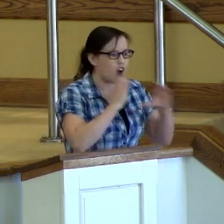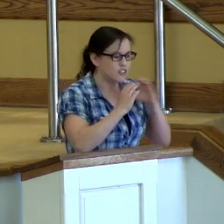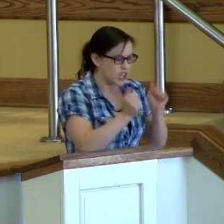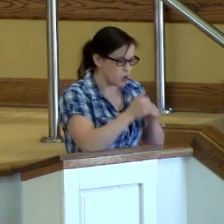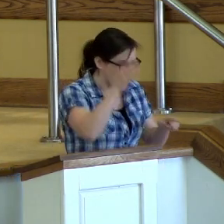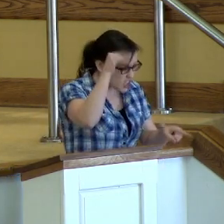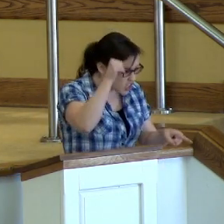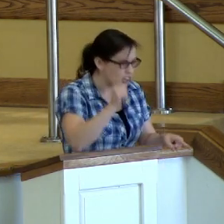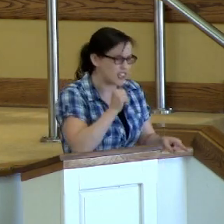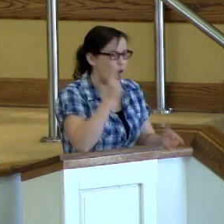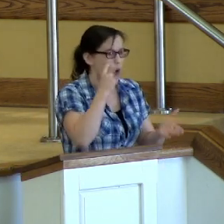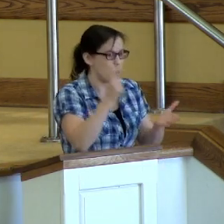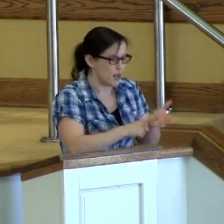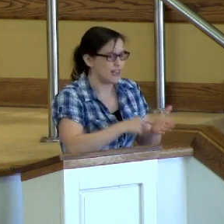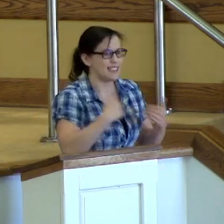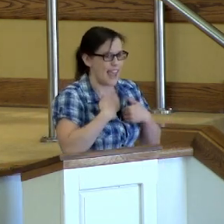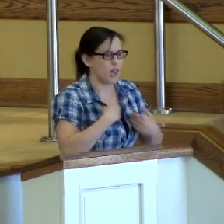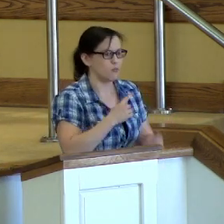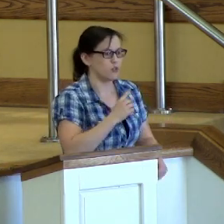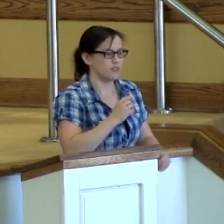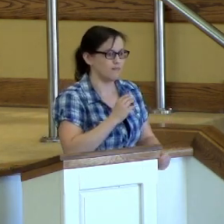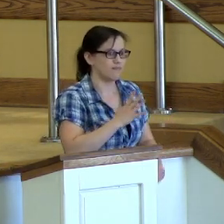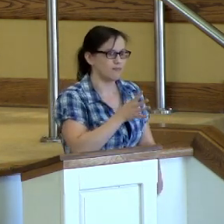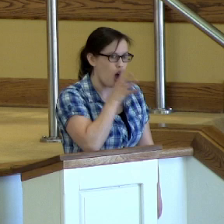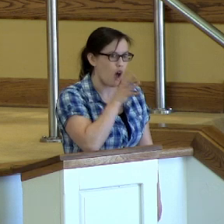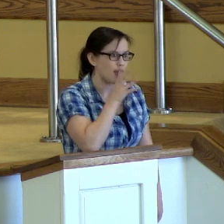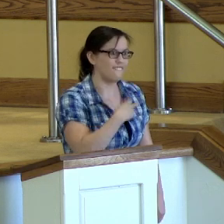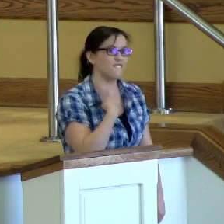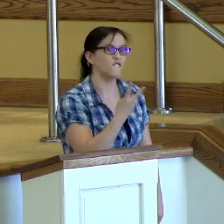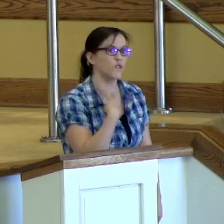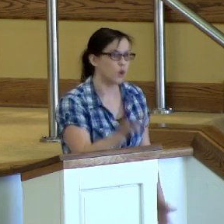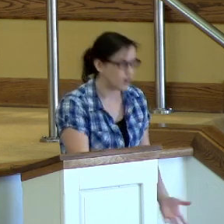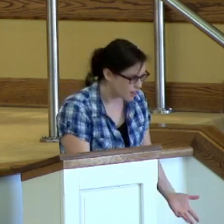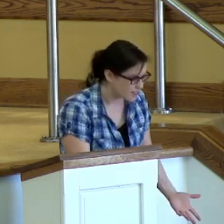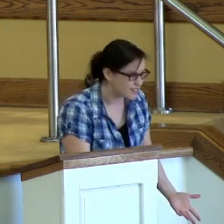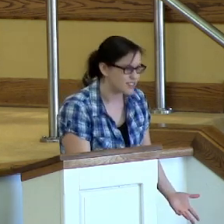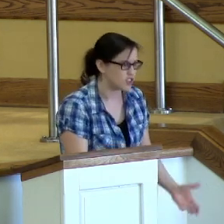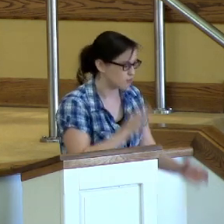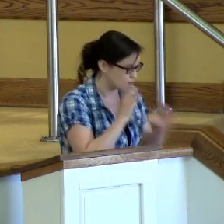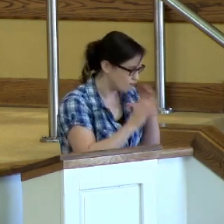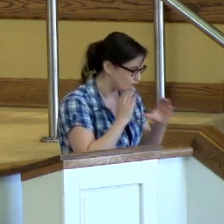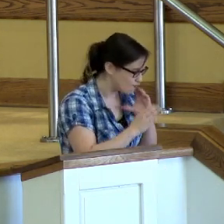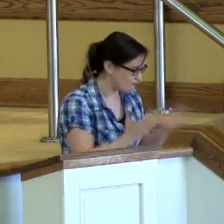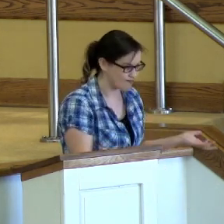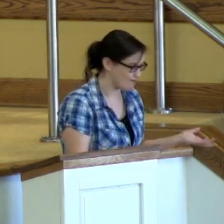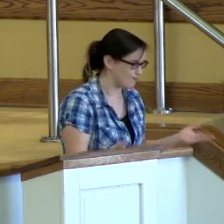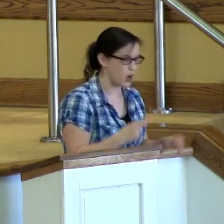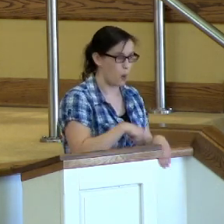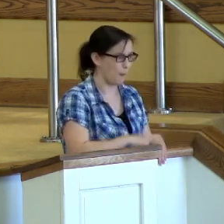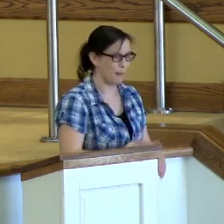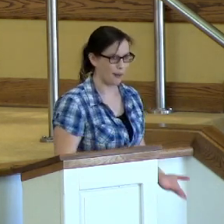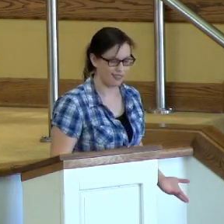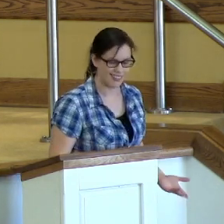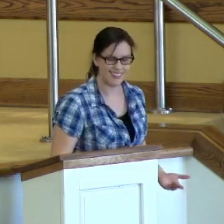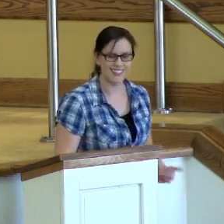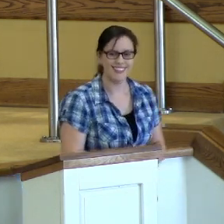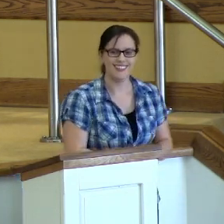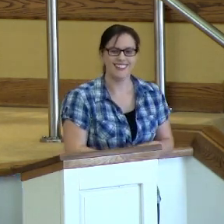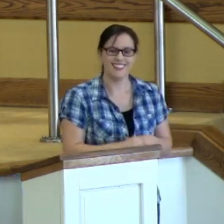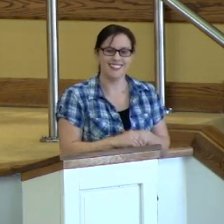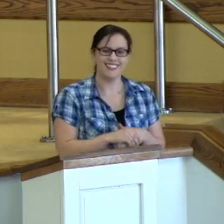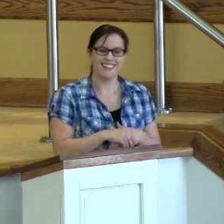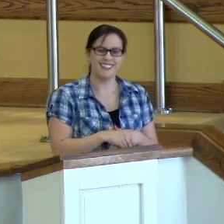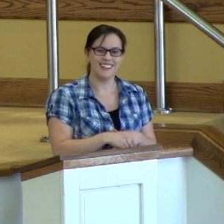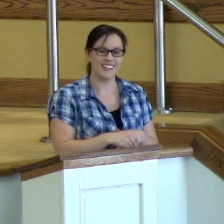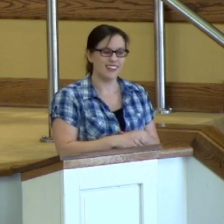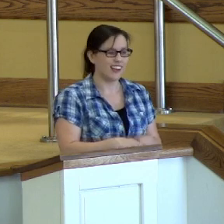furious. He's talking with his donkey, and he's just having this conversation, And God says,